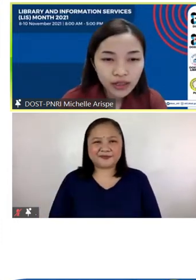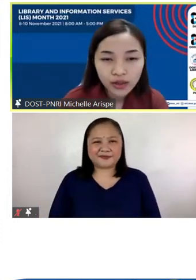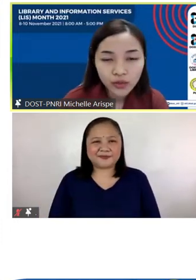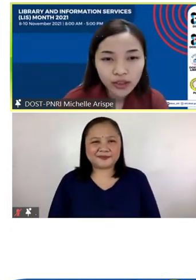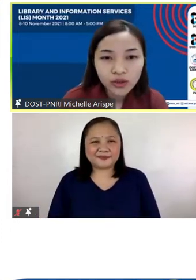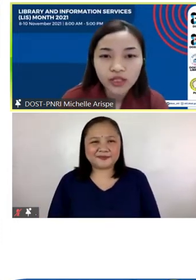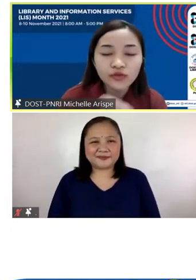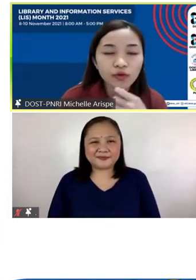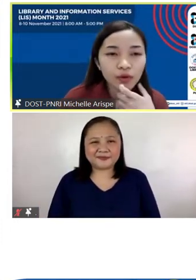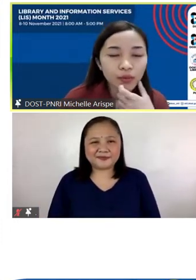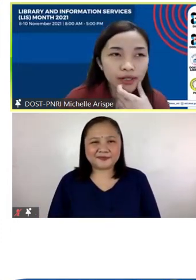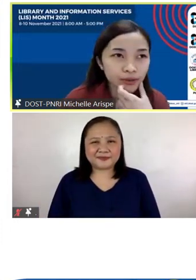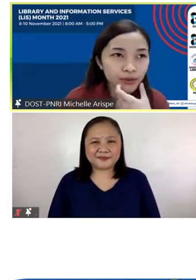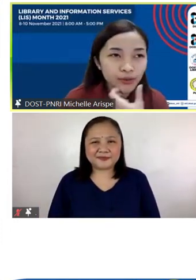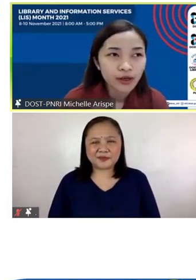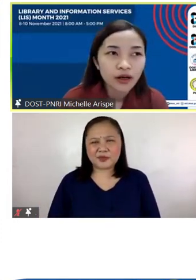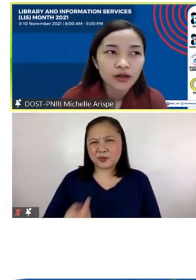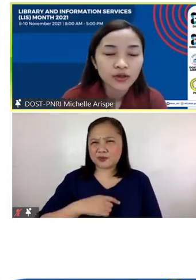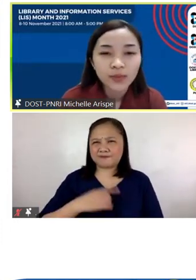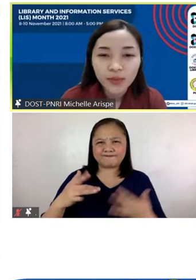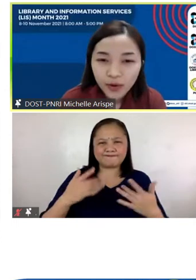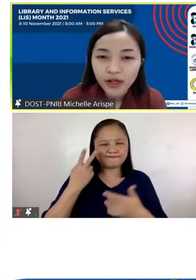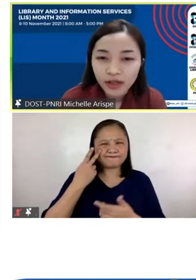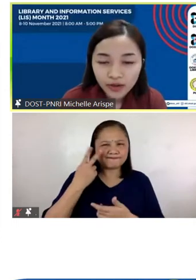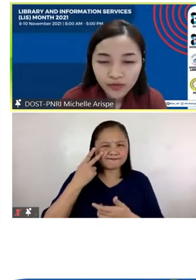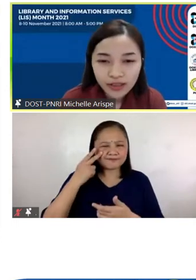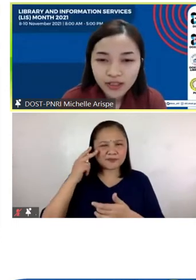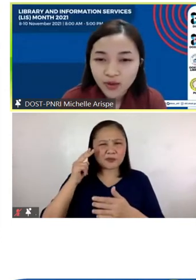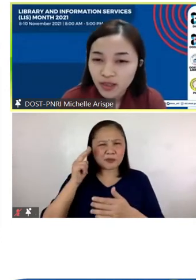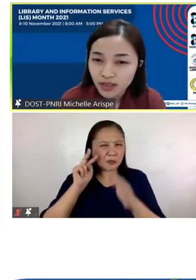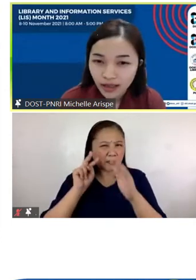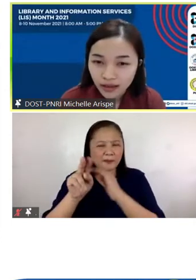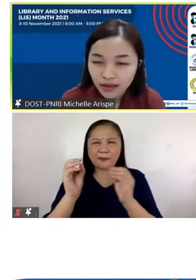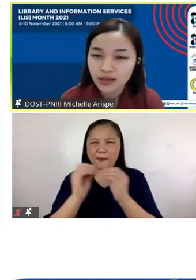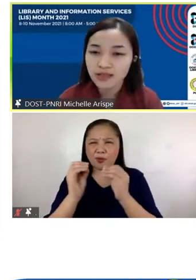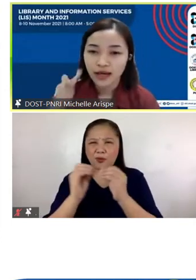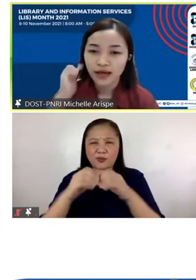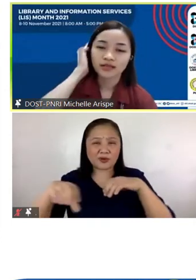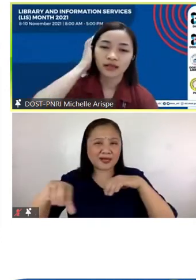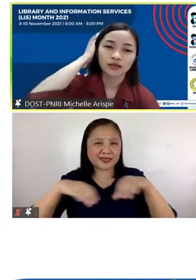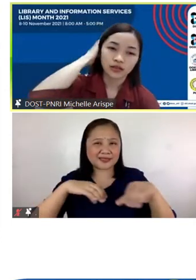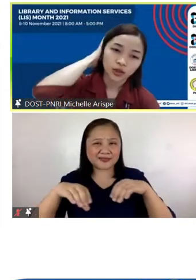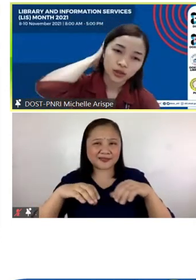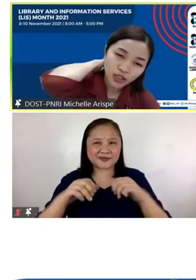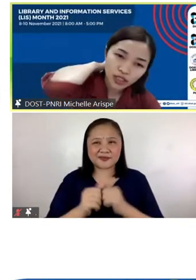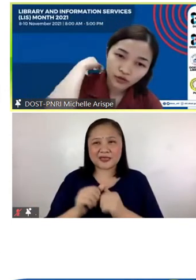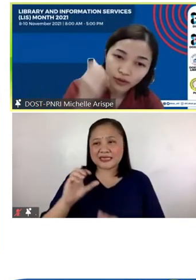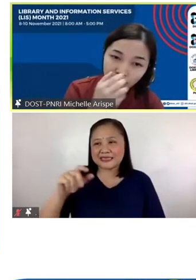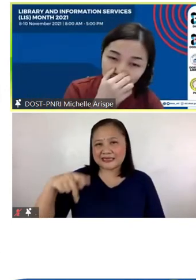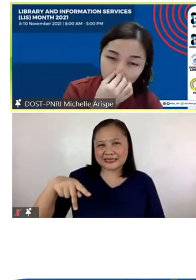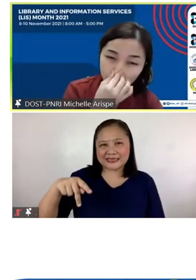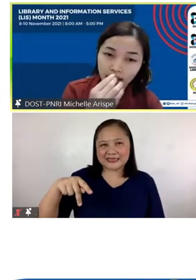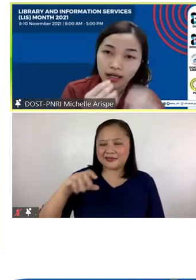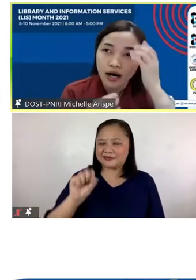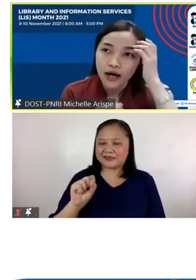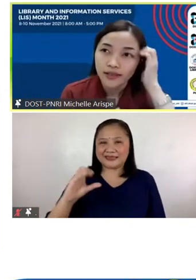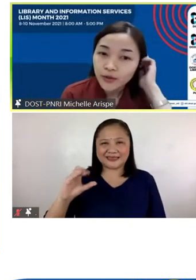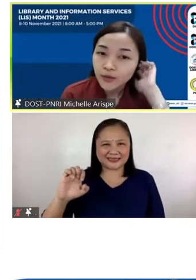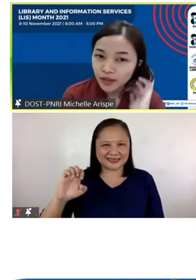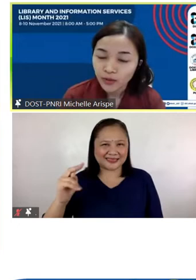Also, we're looking forward to more activities with SCINET, the Science and Technology